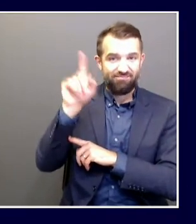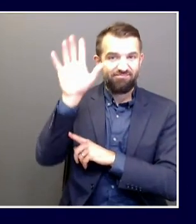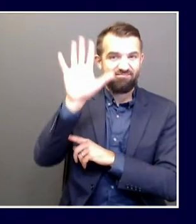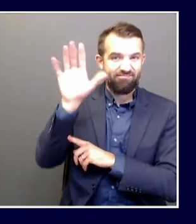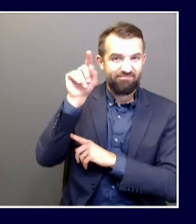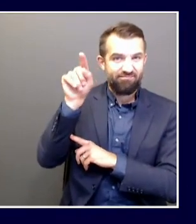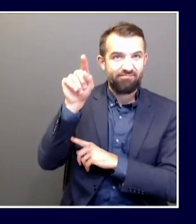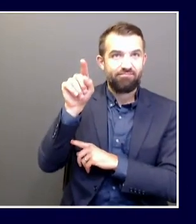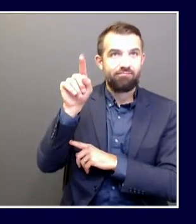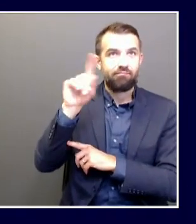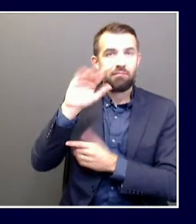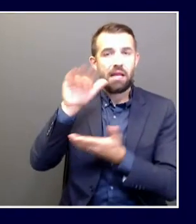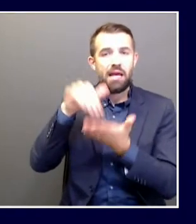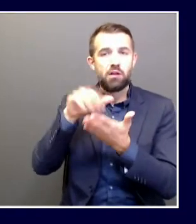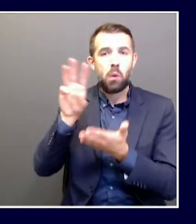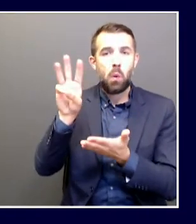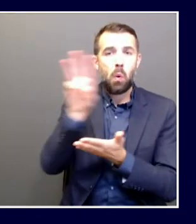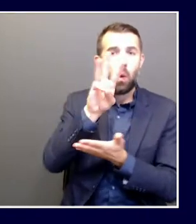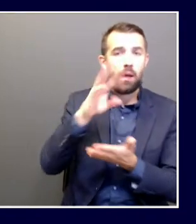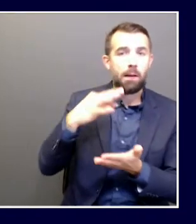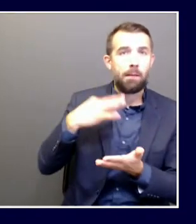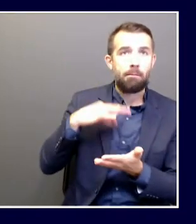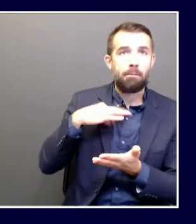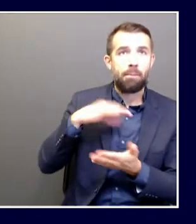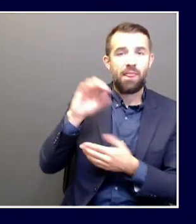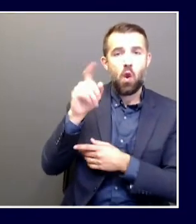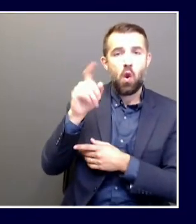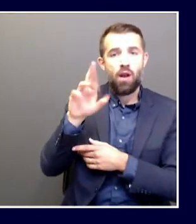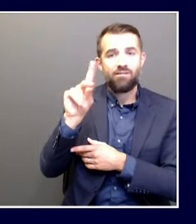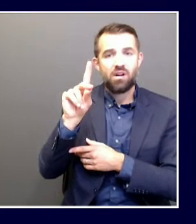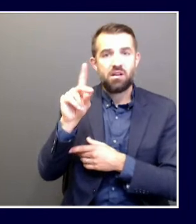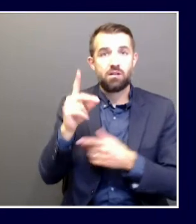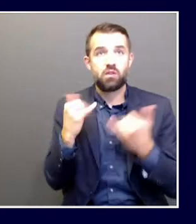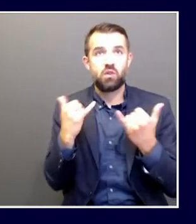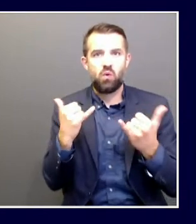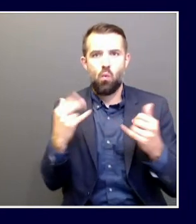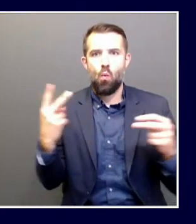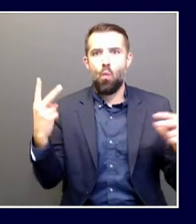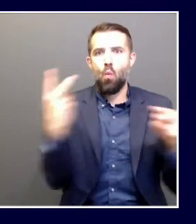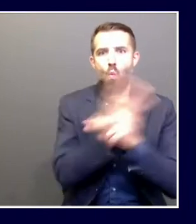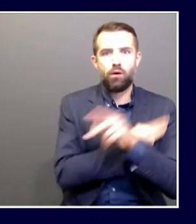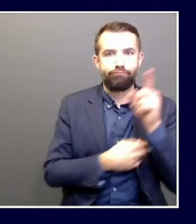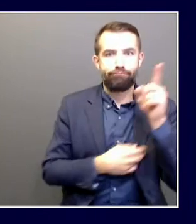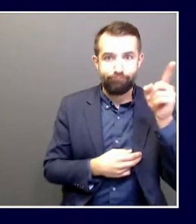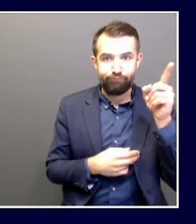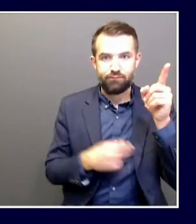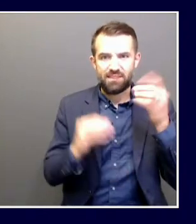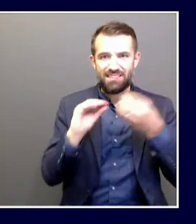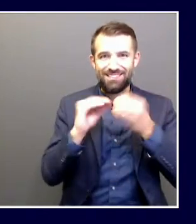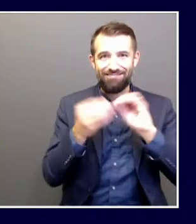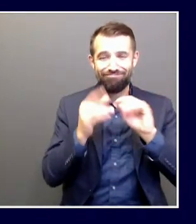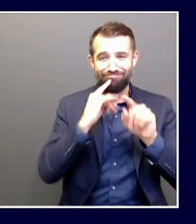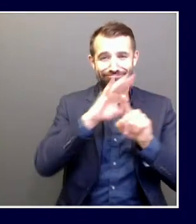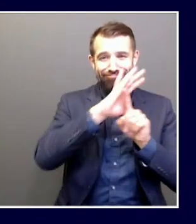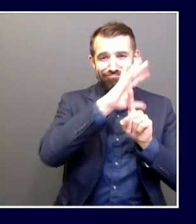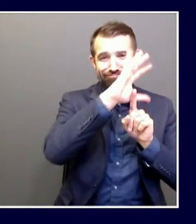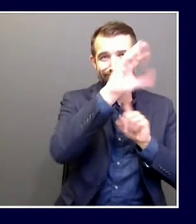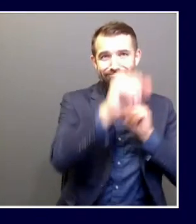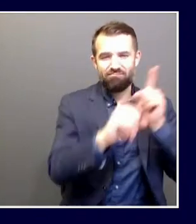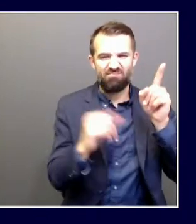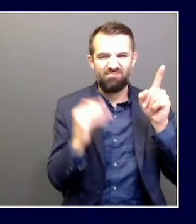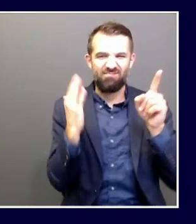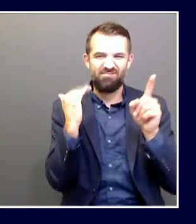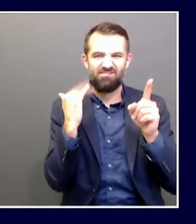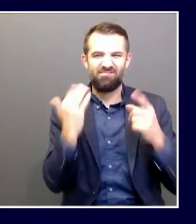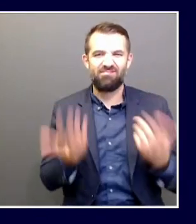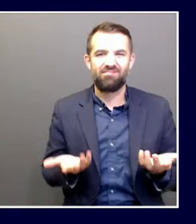Oxford County, it's now kind of taking the lead. Can you provide any insight into what's going on there? One of